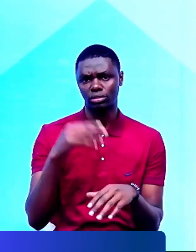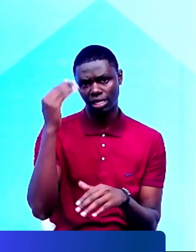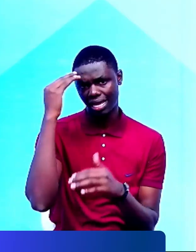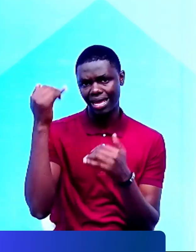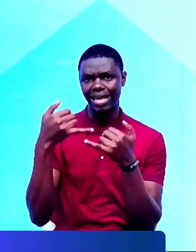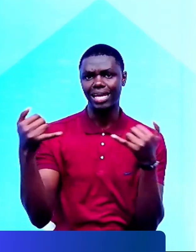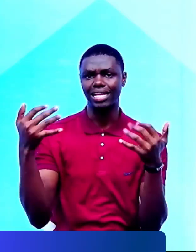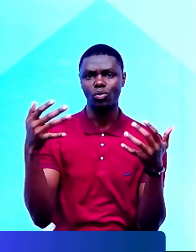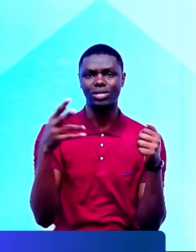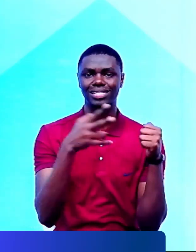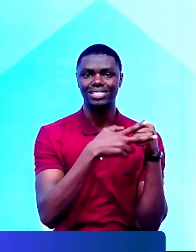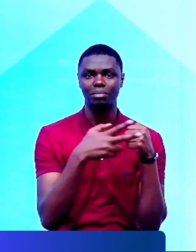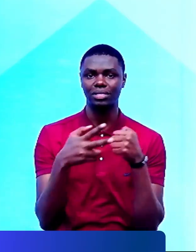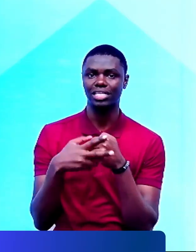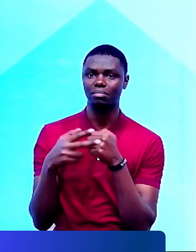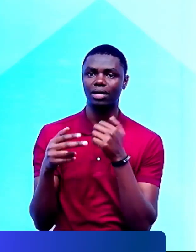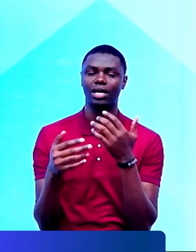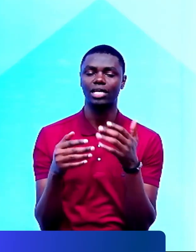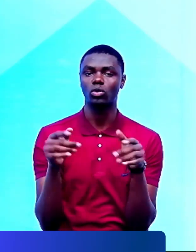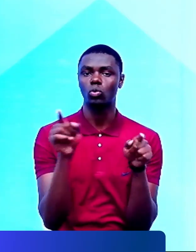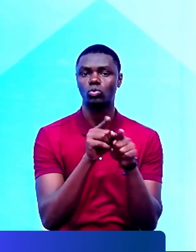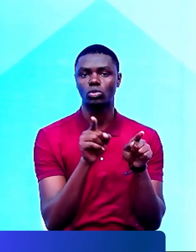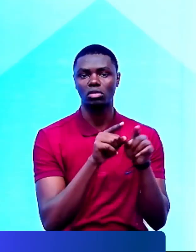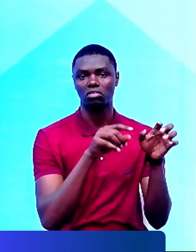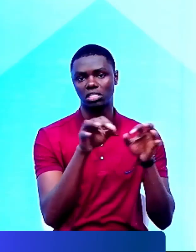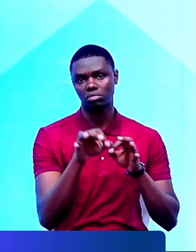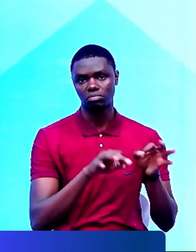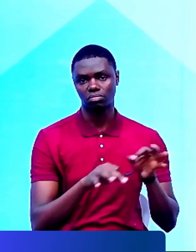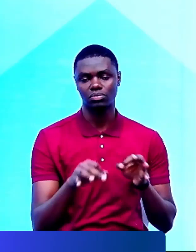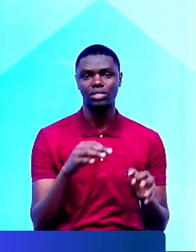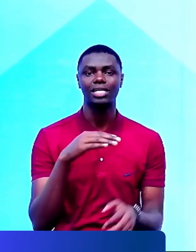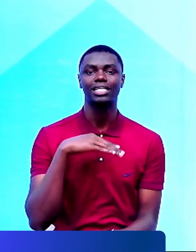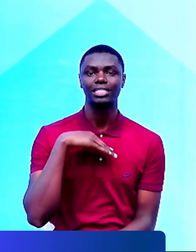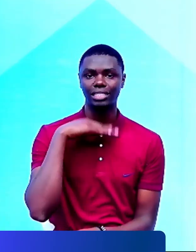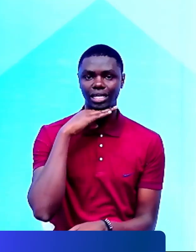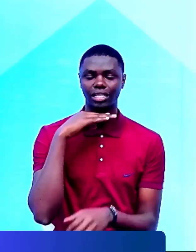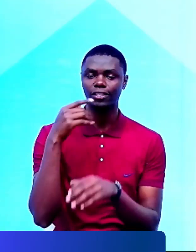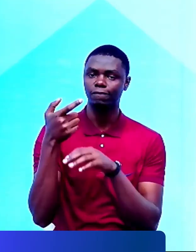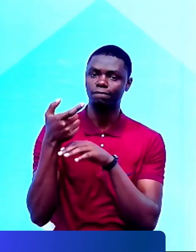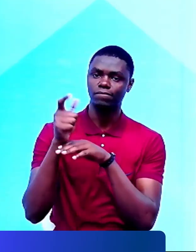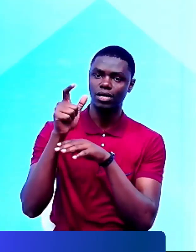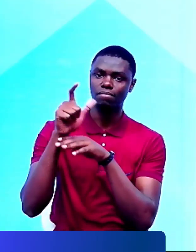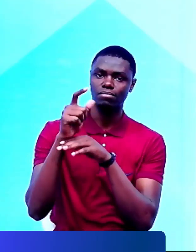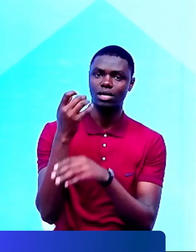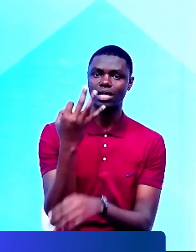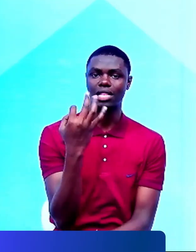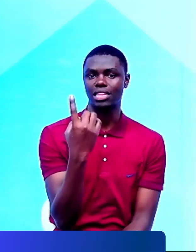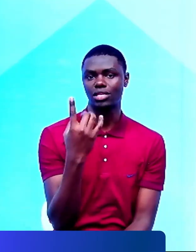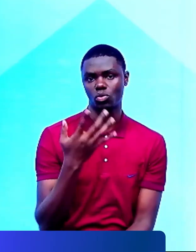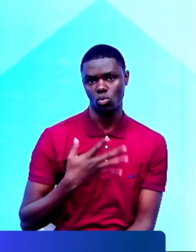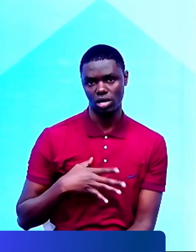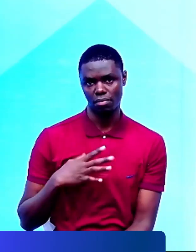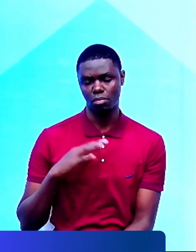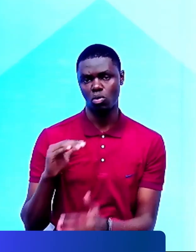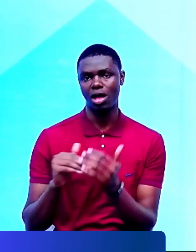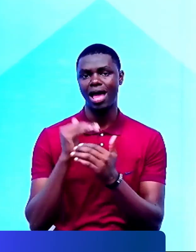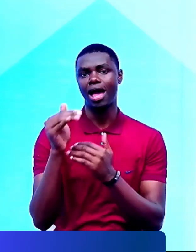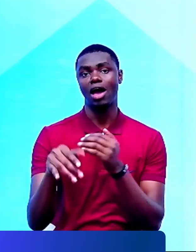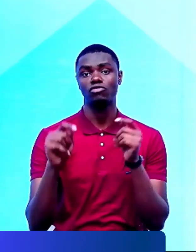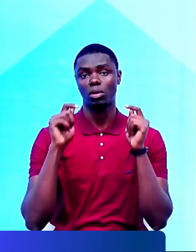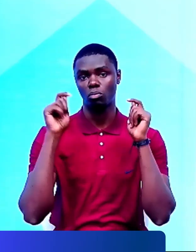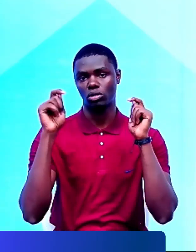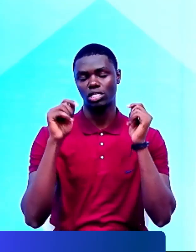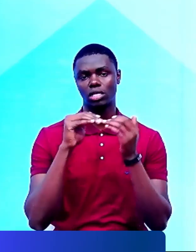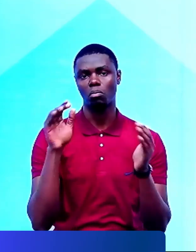is Sabasaba, and they have touched on death toll hits 31 people. The aftermath, we have